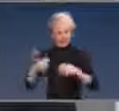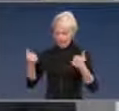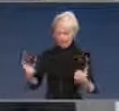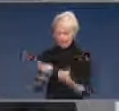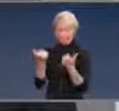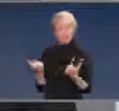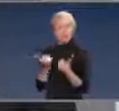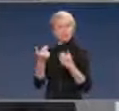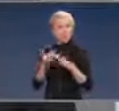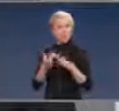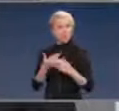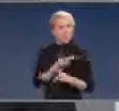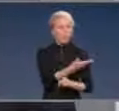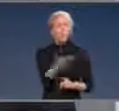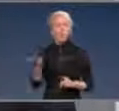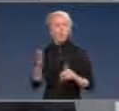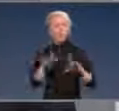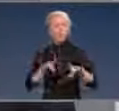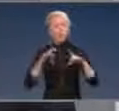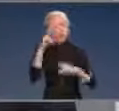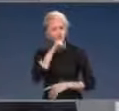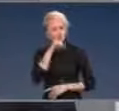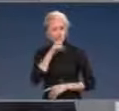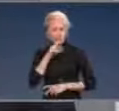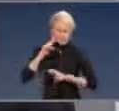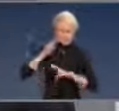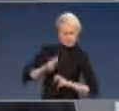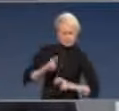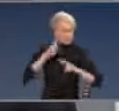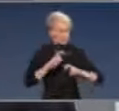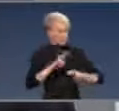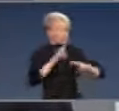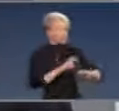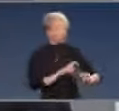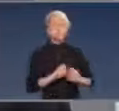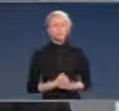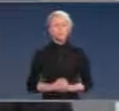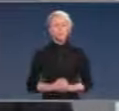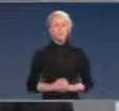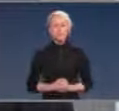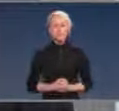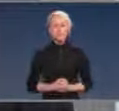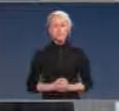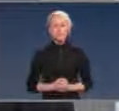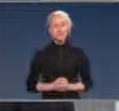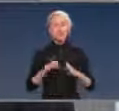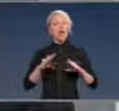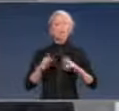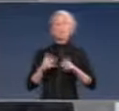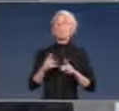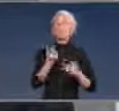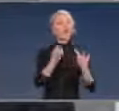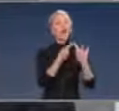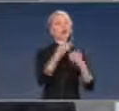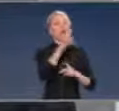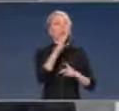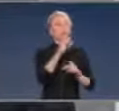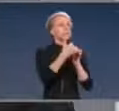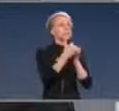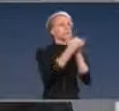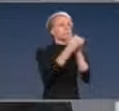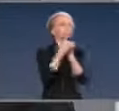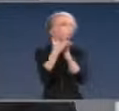we can vaccinate the Australian population, and then working with other countries to ensure that is also occurring. There